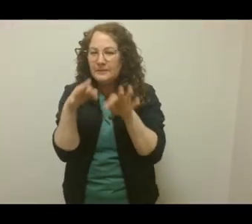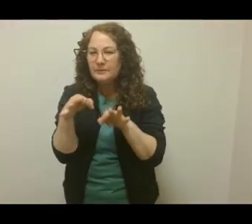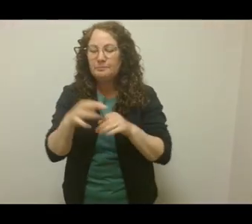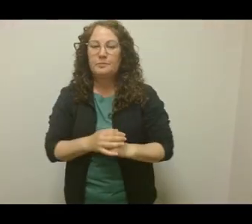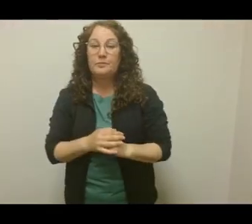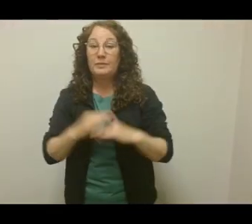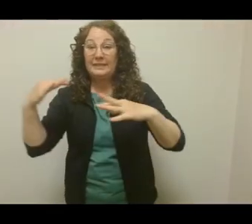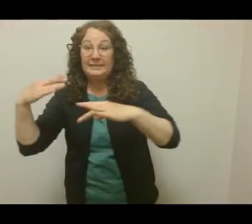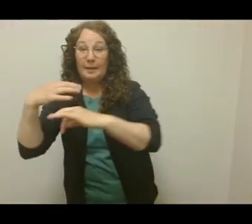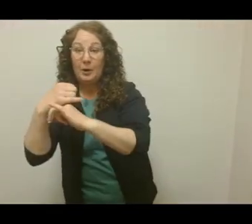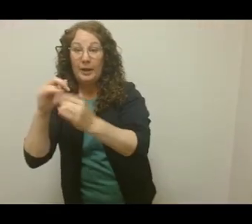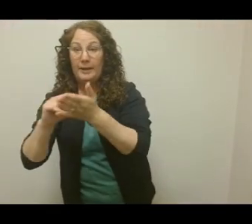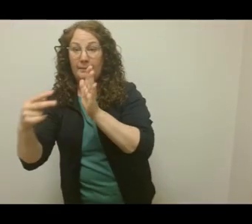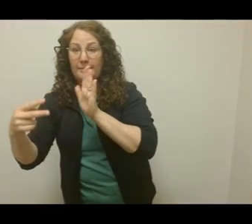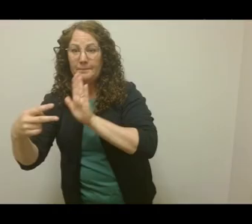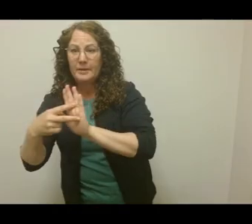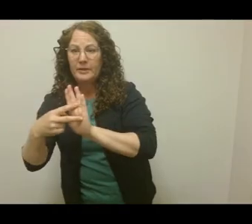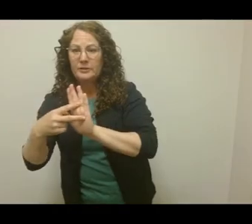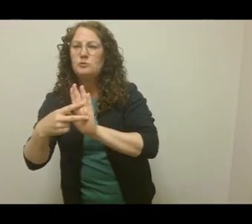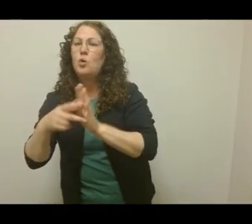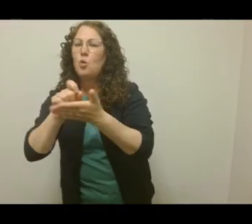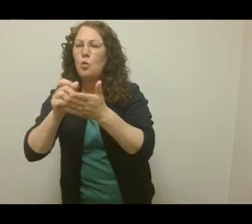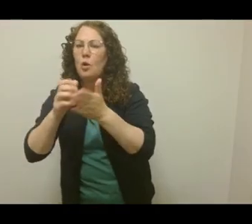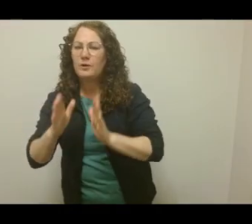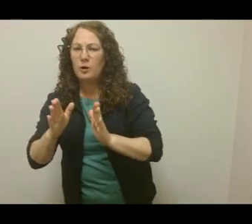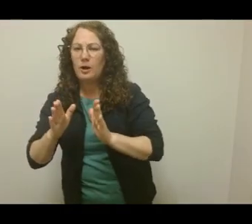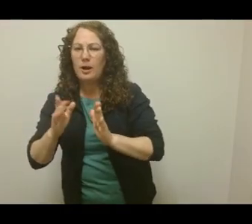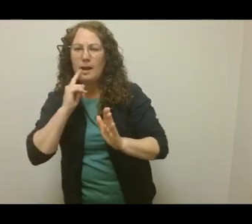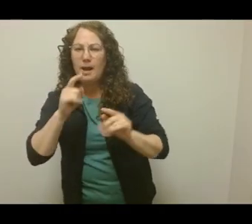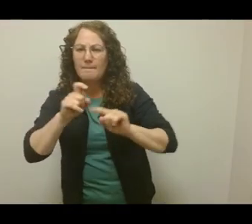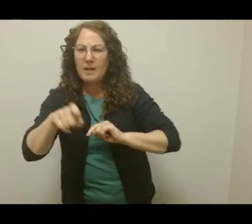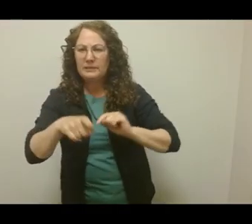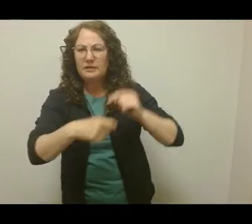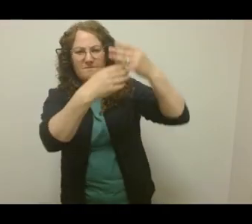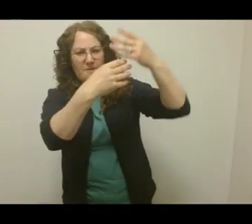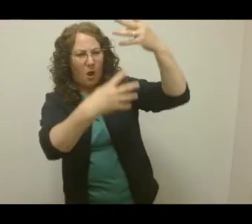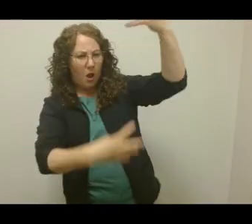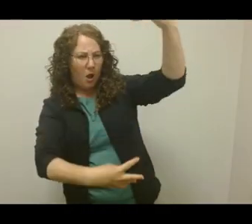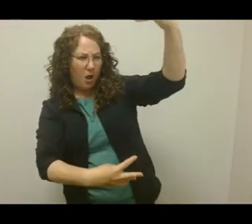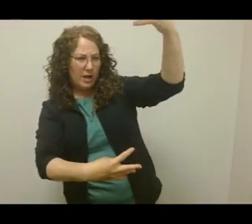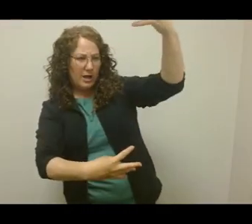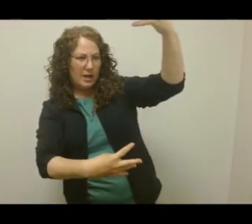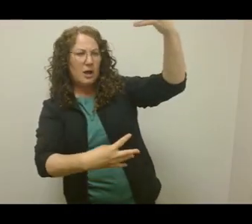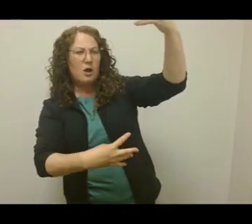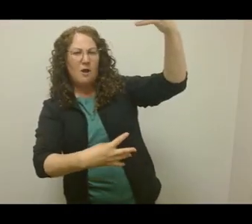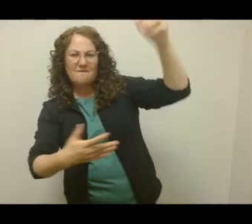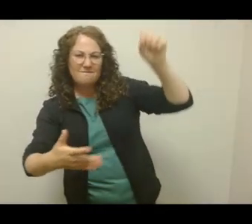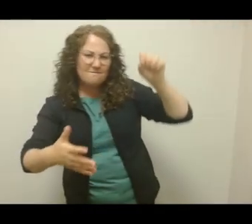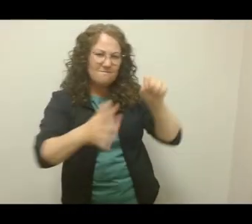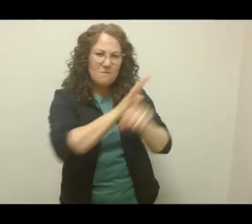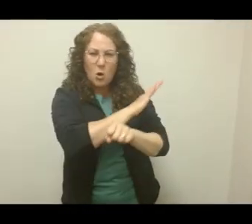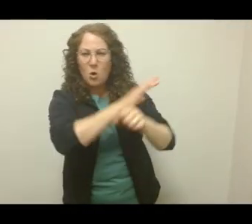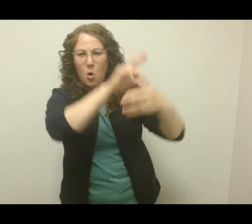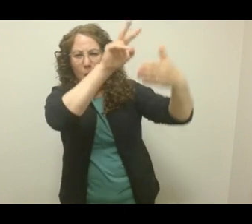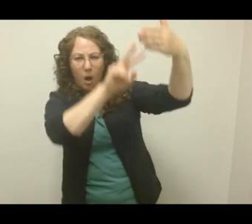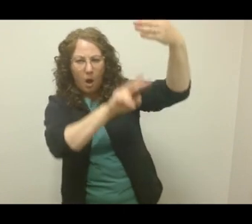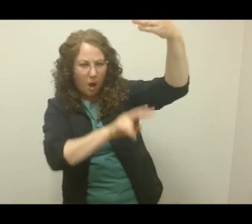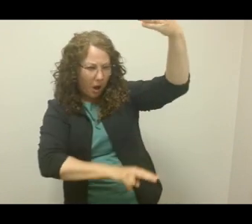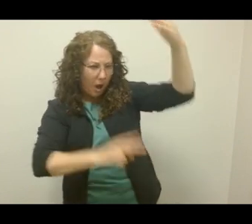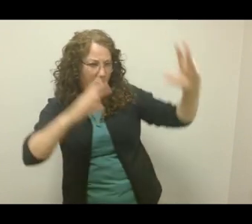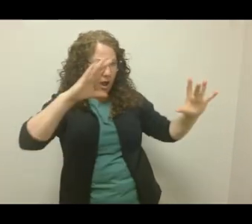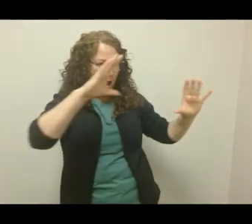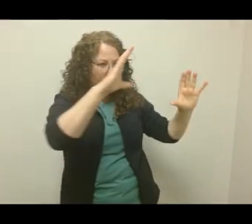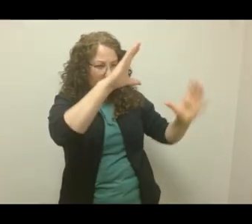the writer to identify and express the main ideas of the whole source. So this could be the